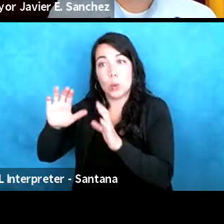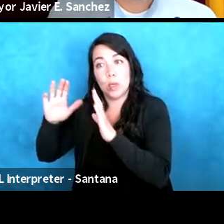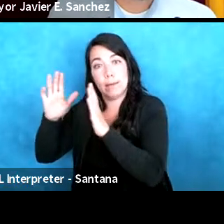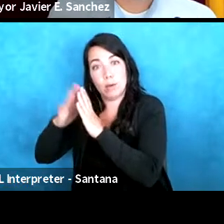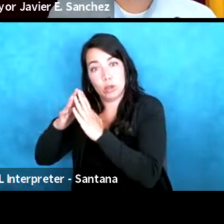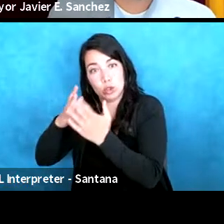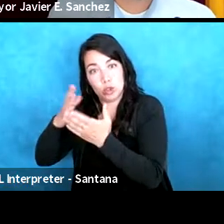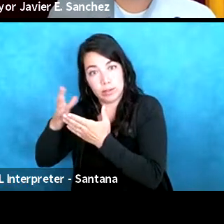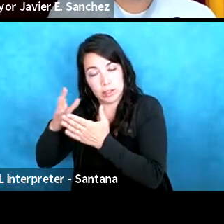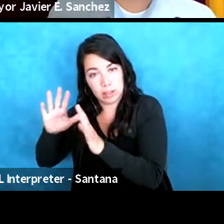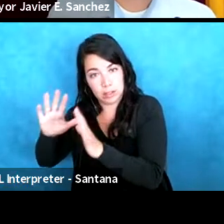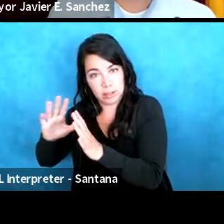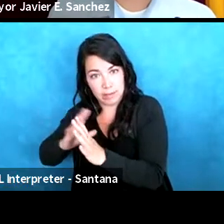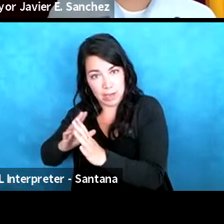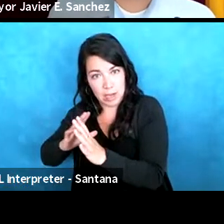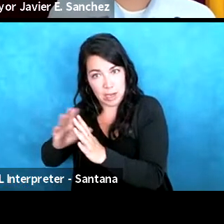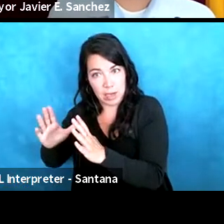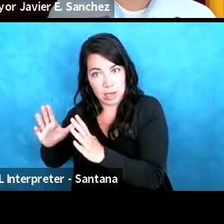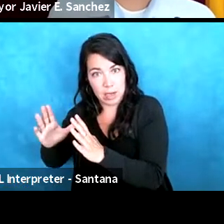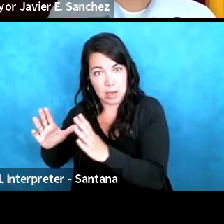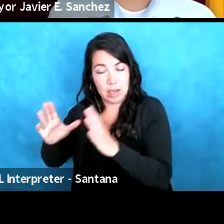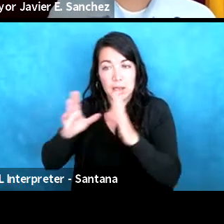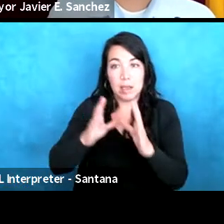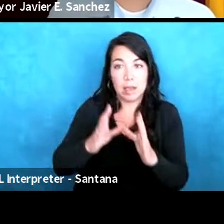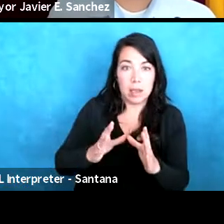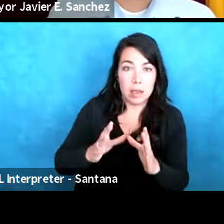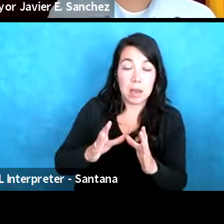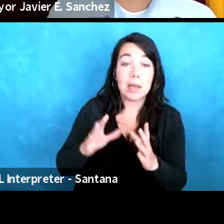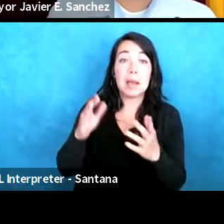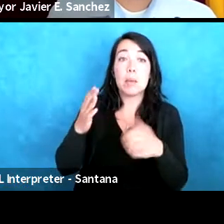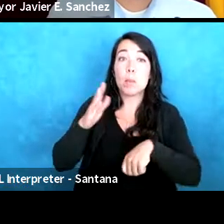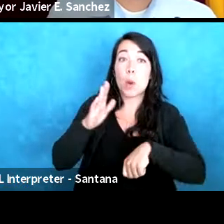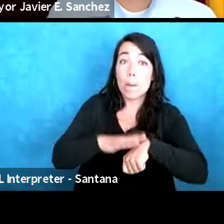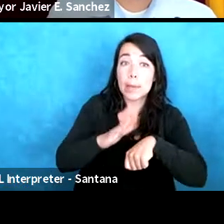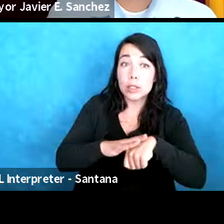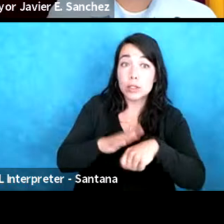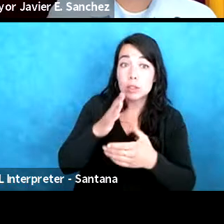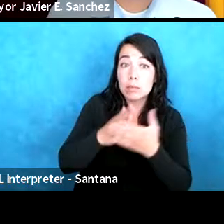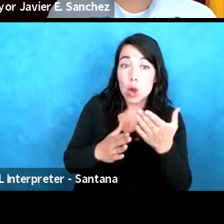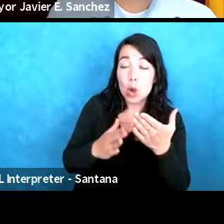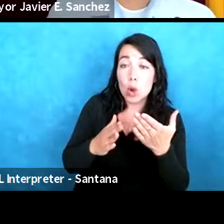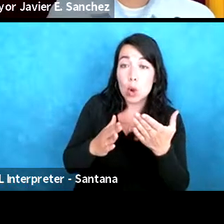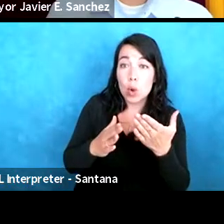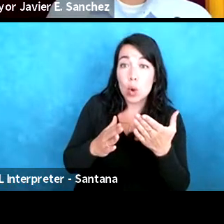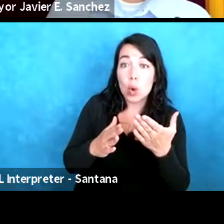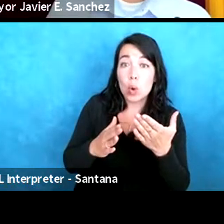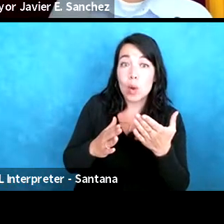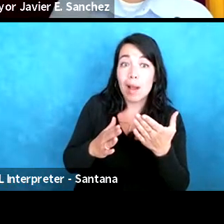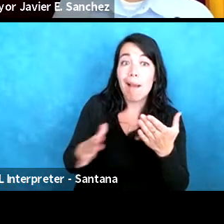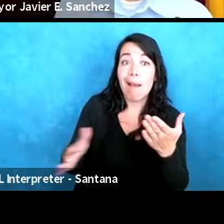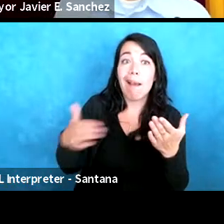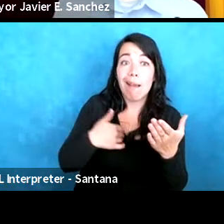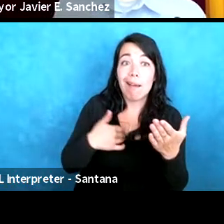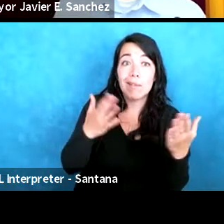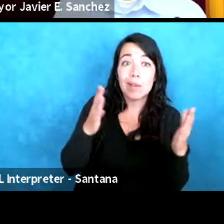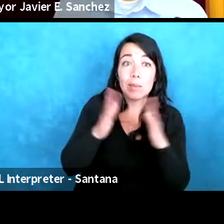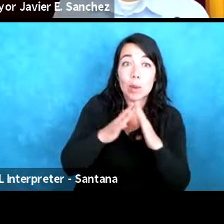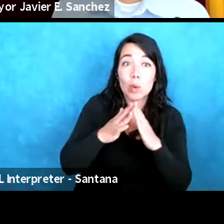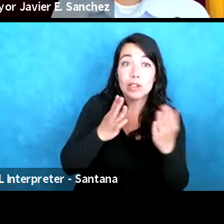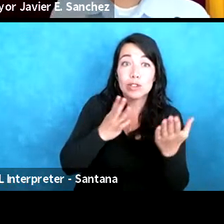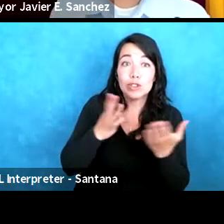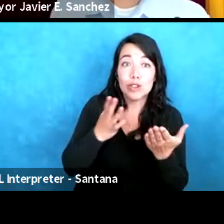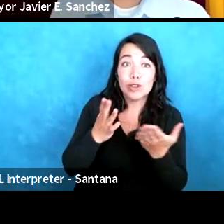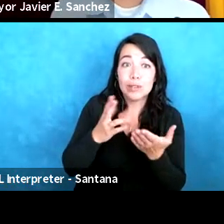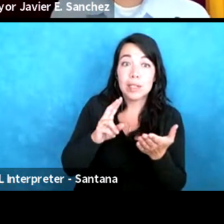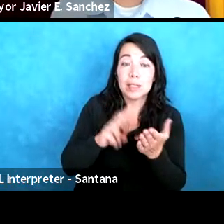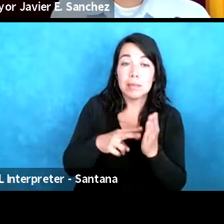additional aspect of the sentence. It's separate and apart from the actual fine. And that's why it